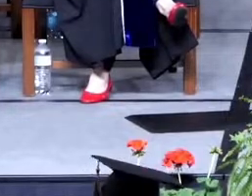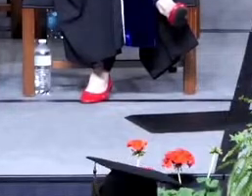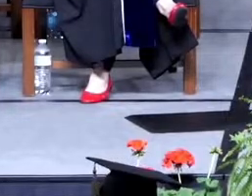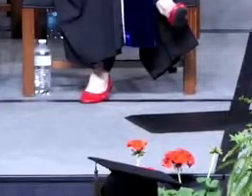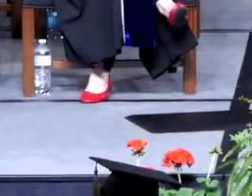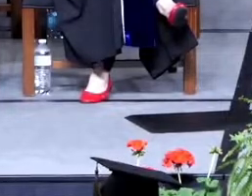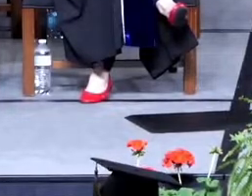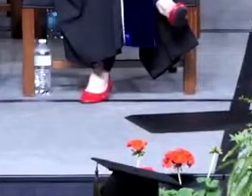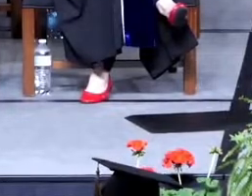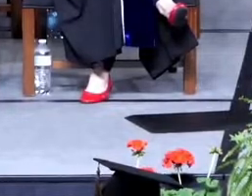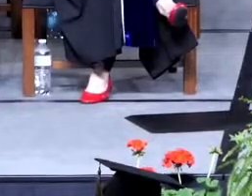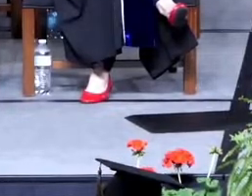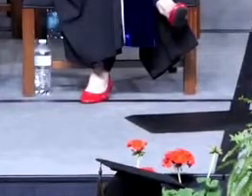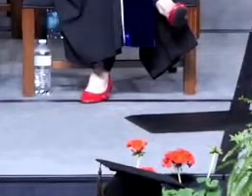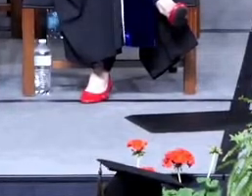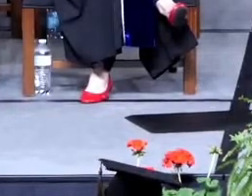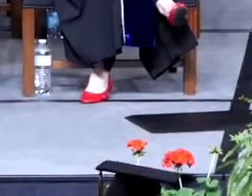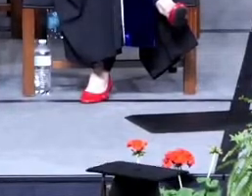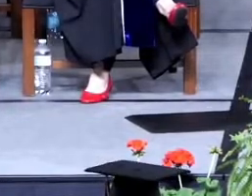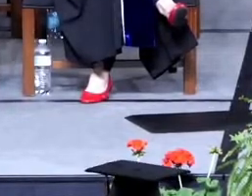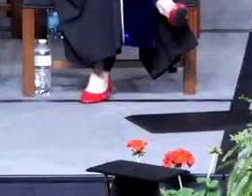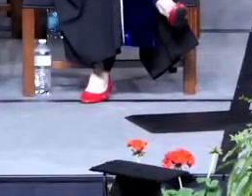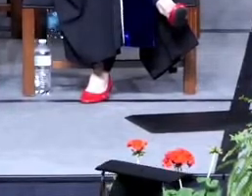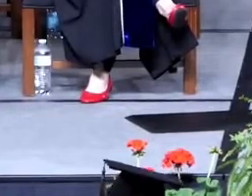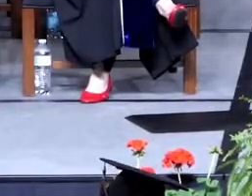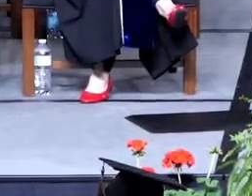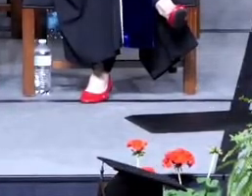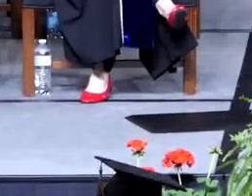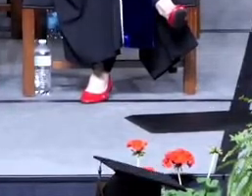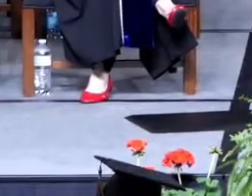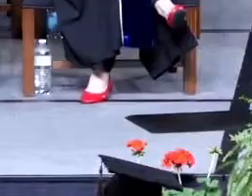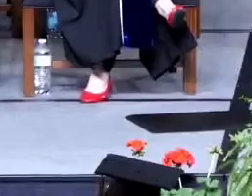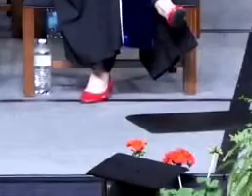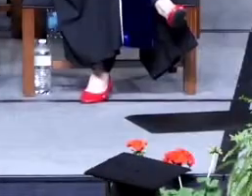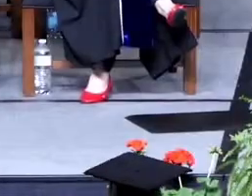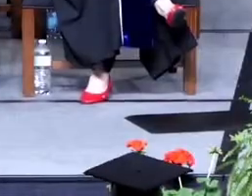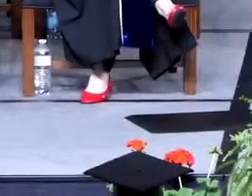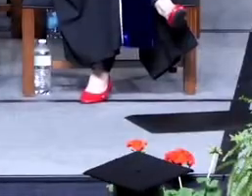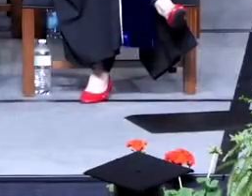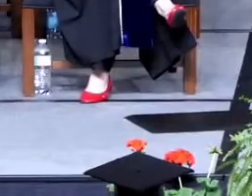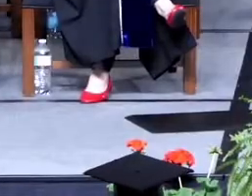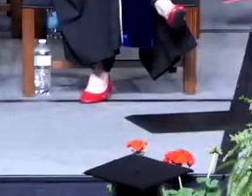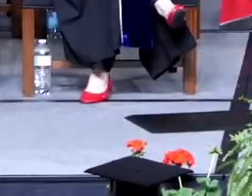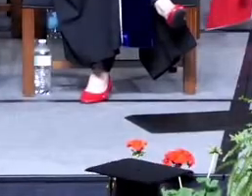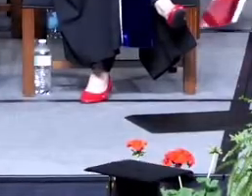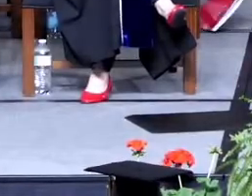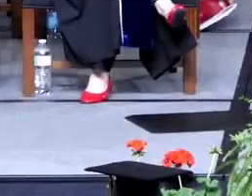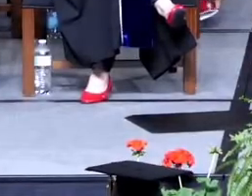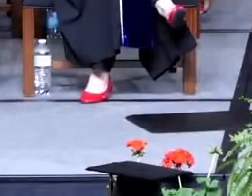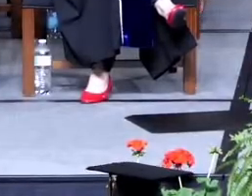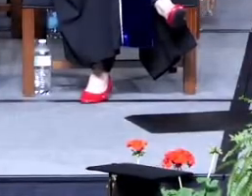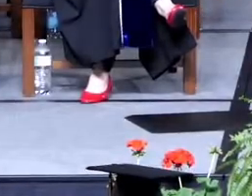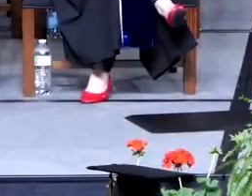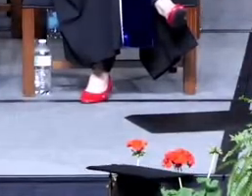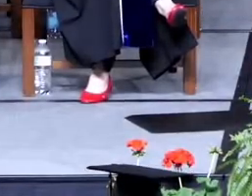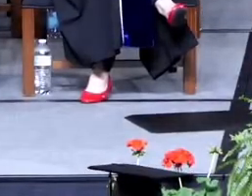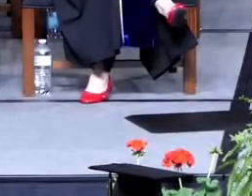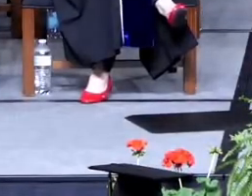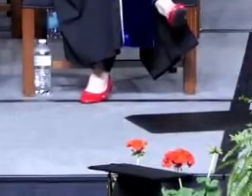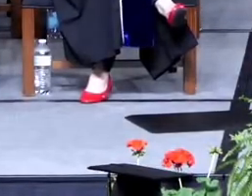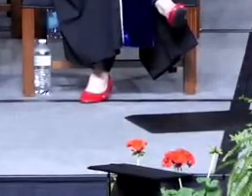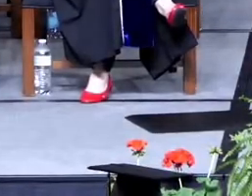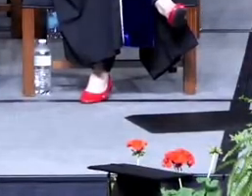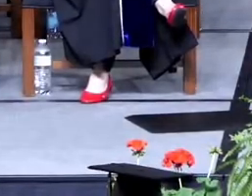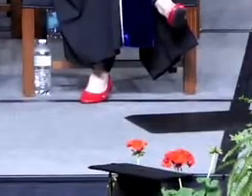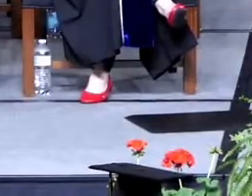239th commencement ceremony. I am Dr. Richard Carvajal, University President, and I am delighted to share this special